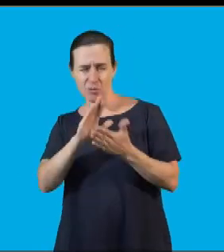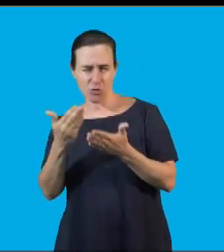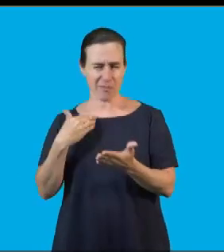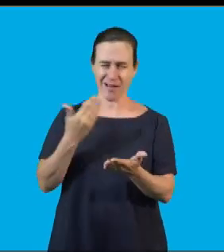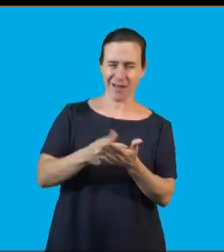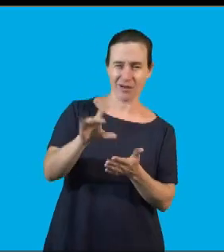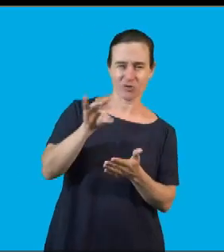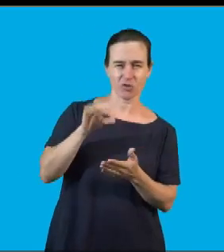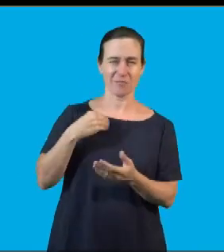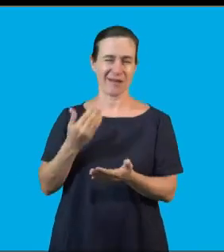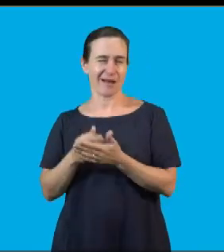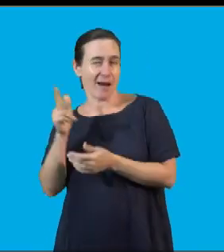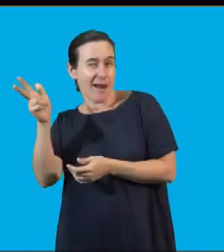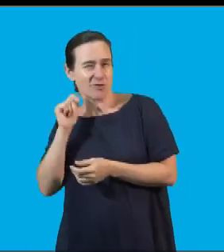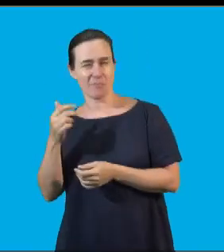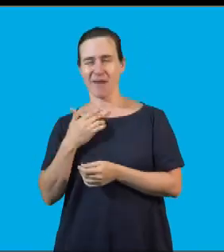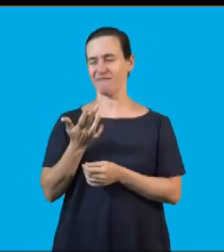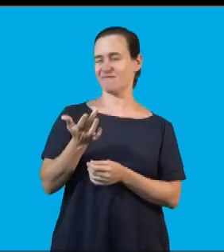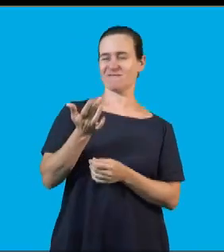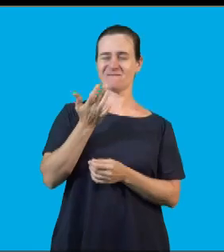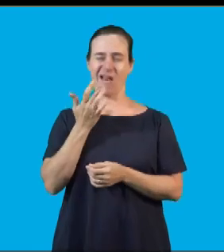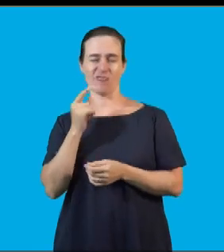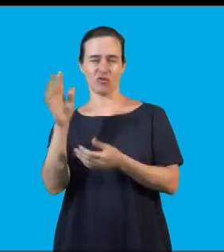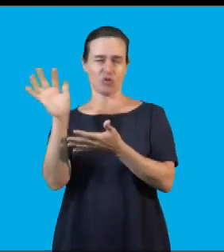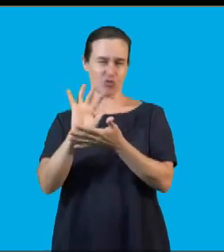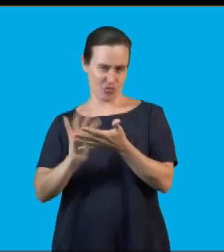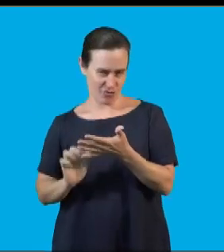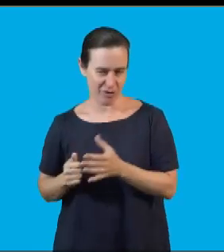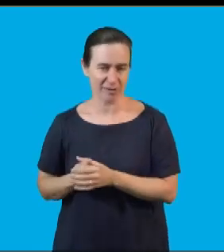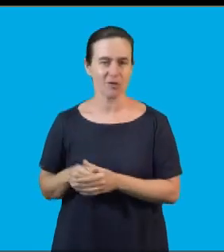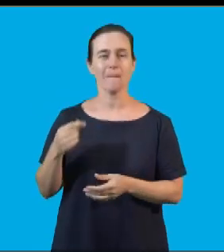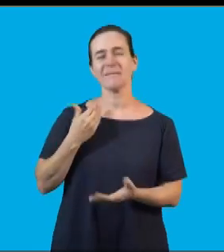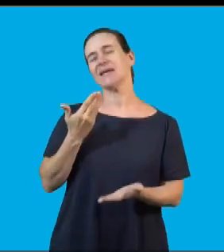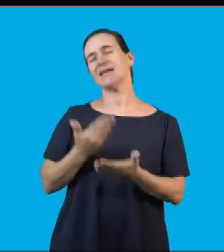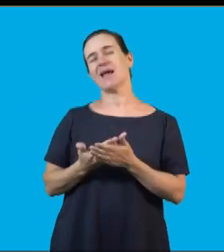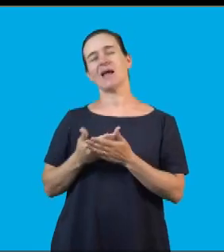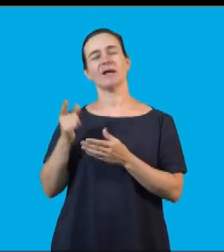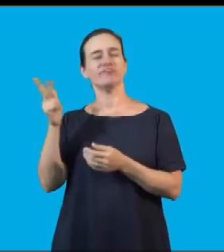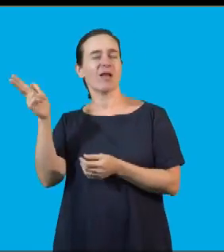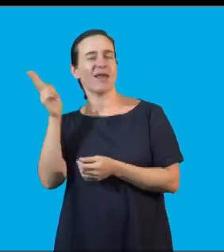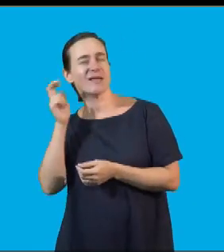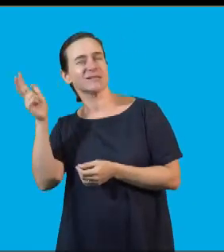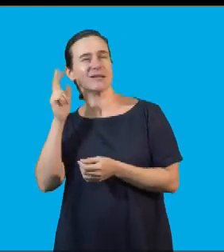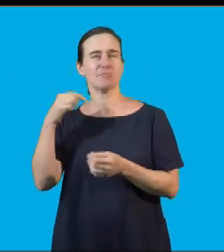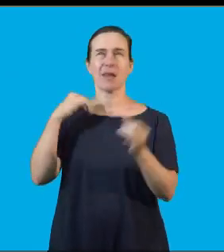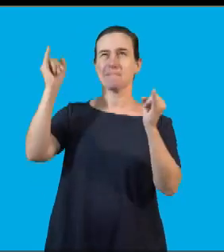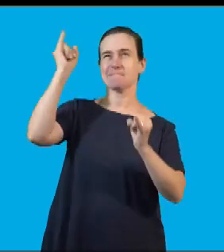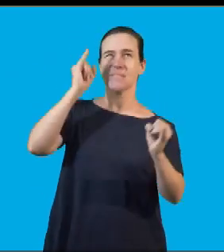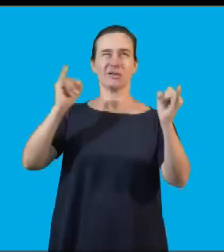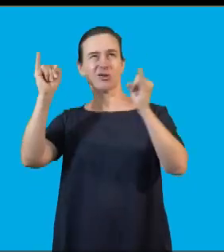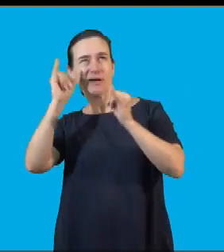you can listen to your favorite adventure novels whenever you want. So you have plenty of time to let your